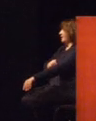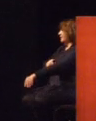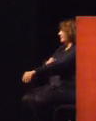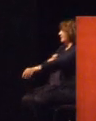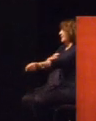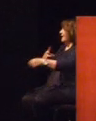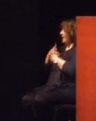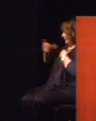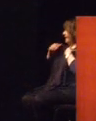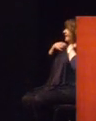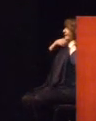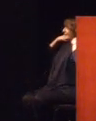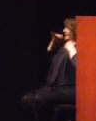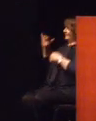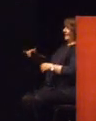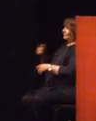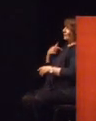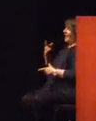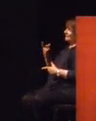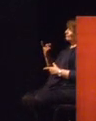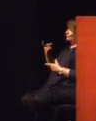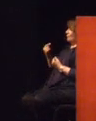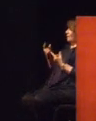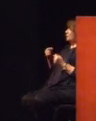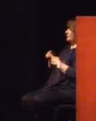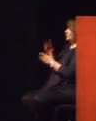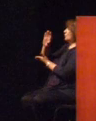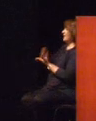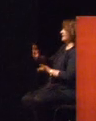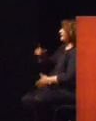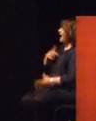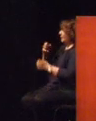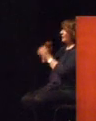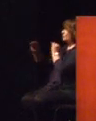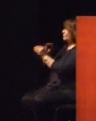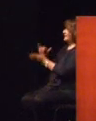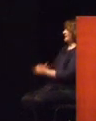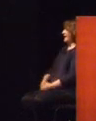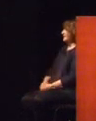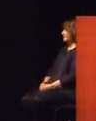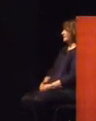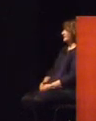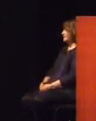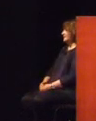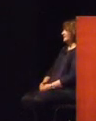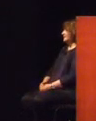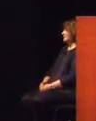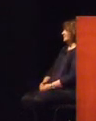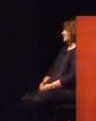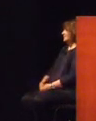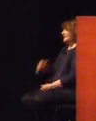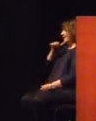I feel like that's what I have done to the campus, and I really want to fix that. What I don't have is